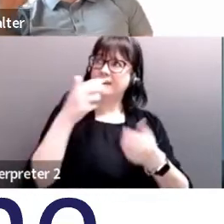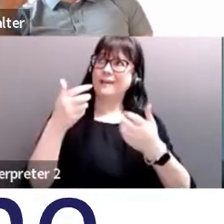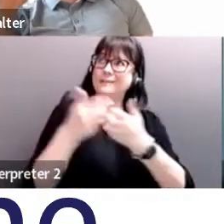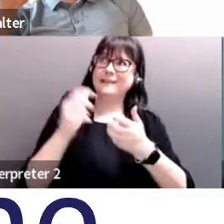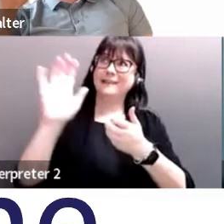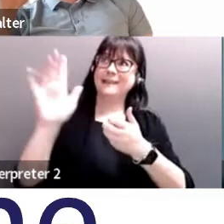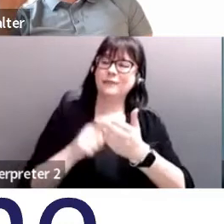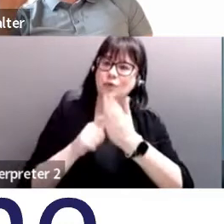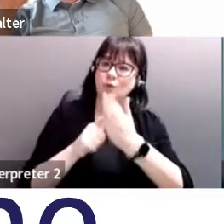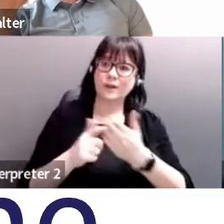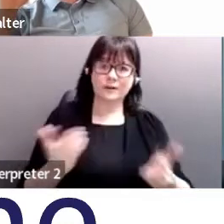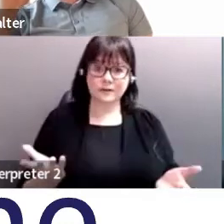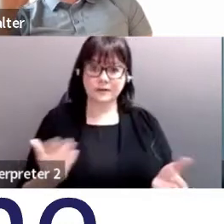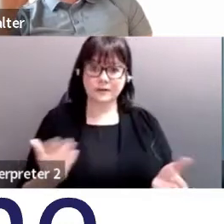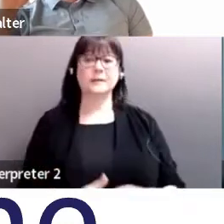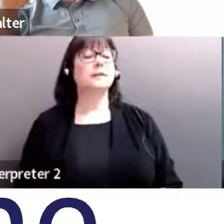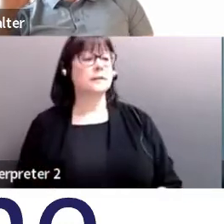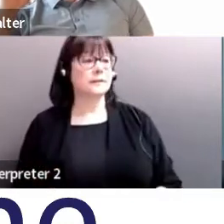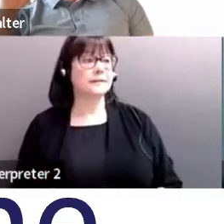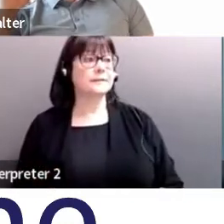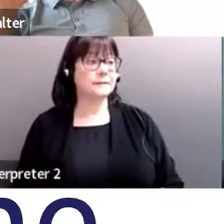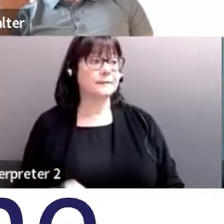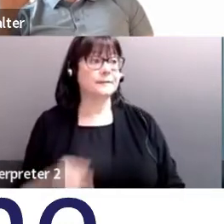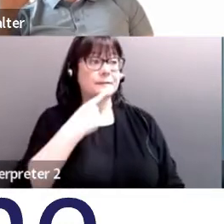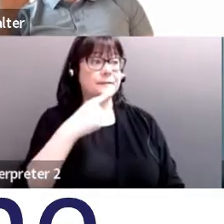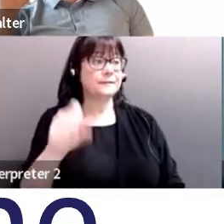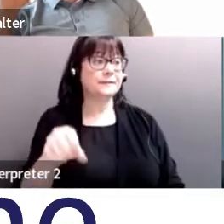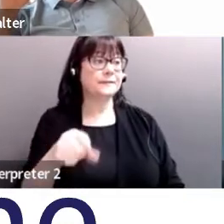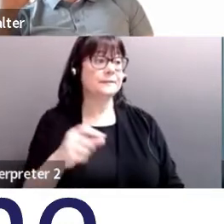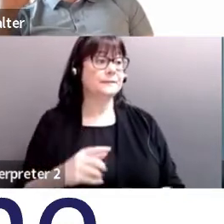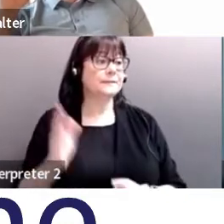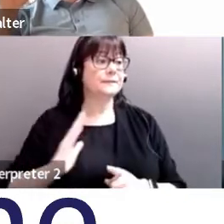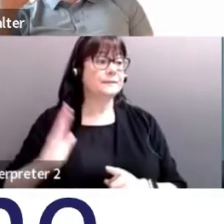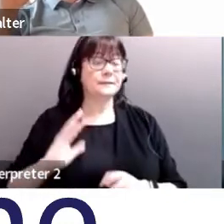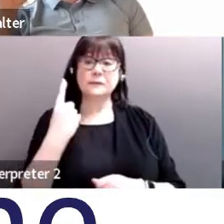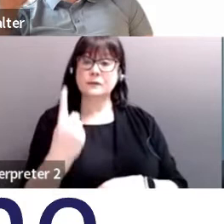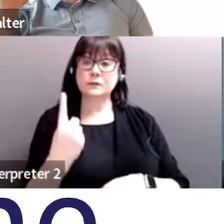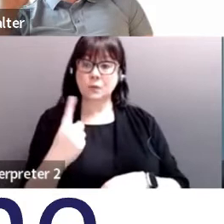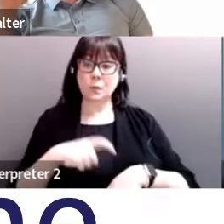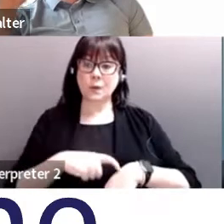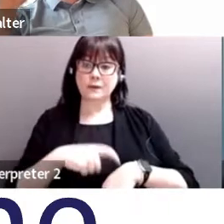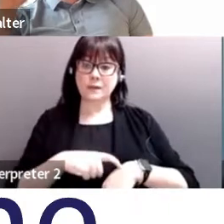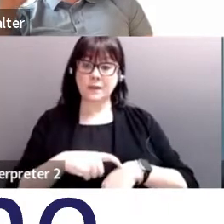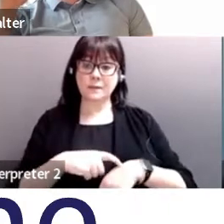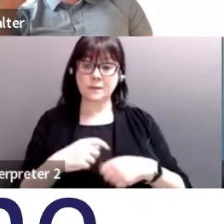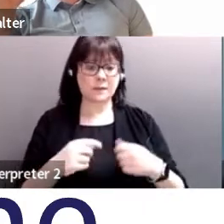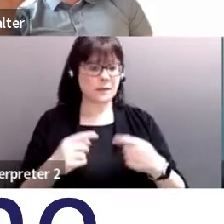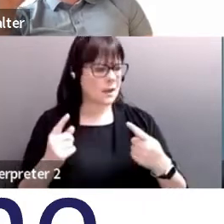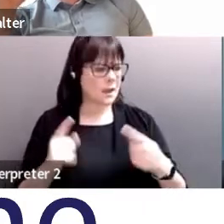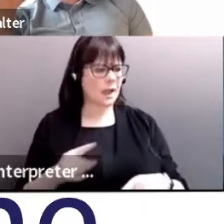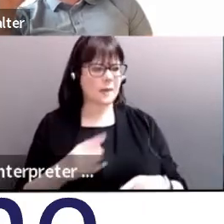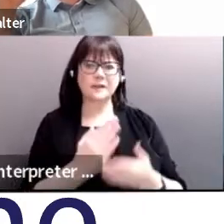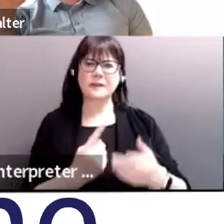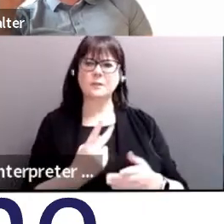one case that I know of where a user was incorrectly approved for a